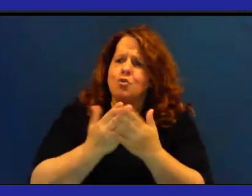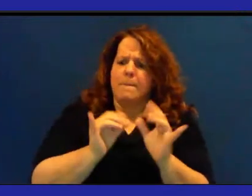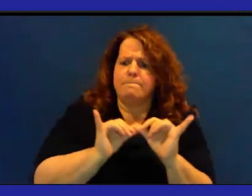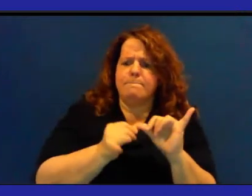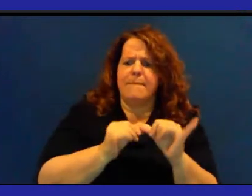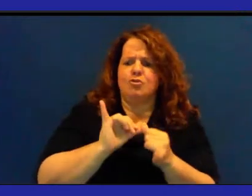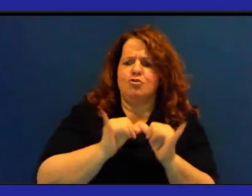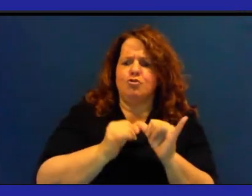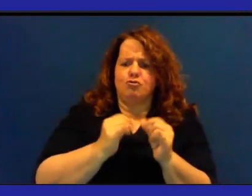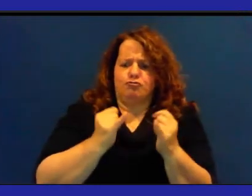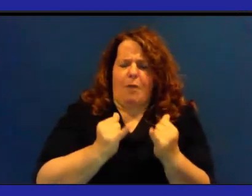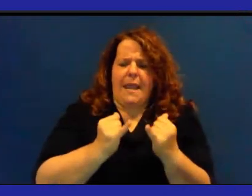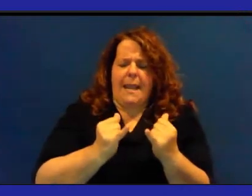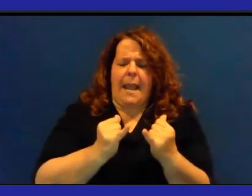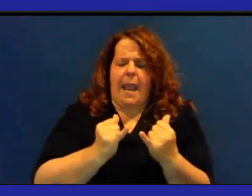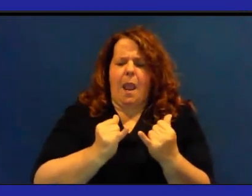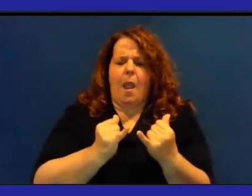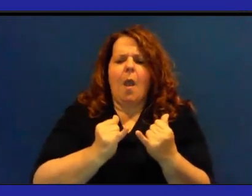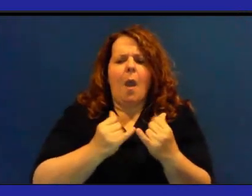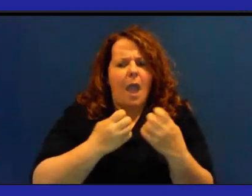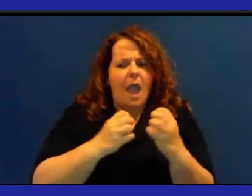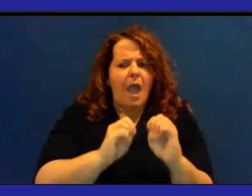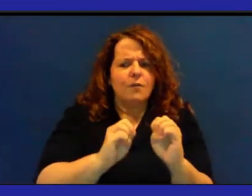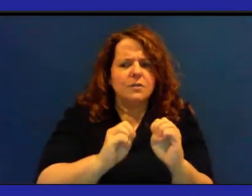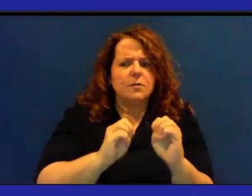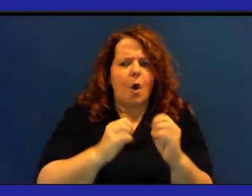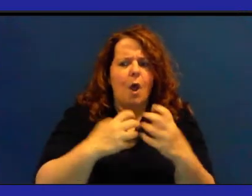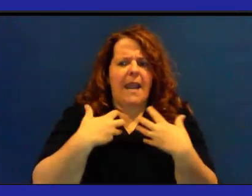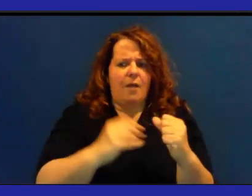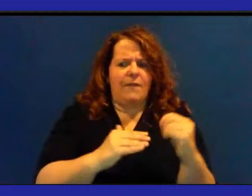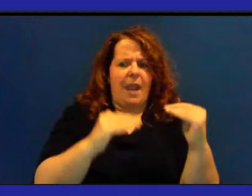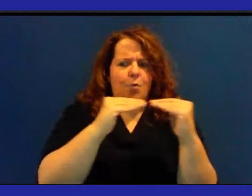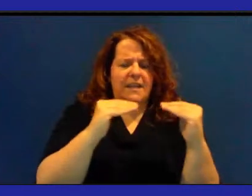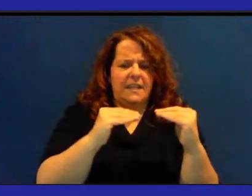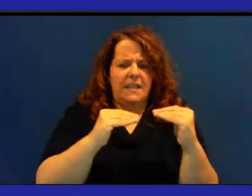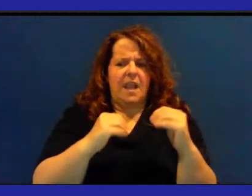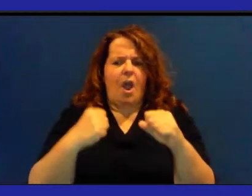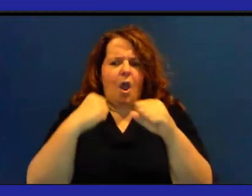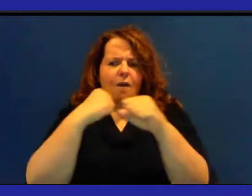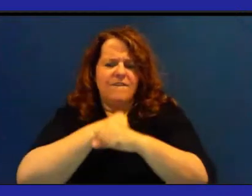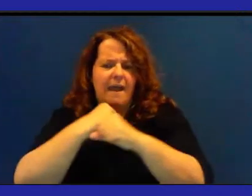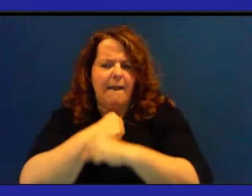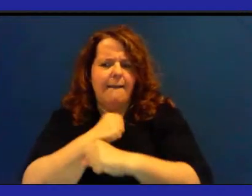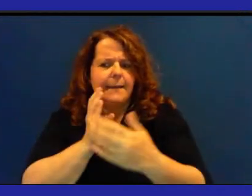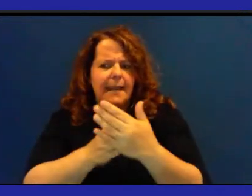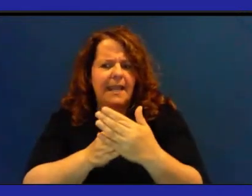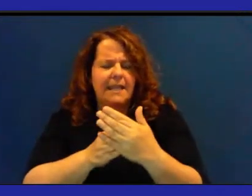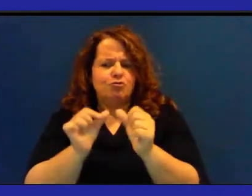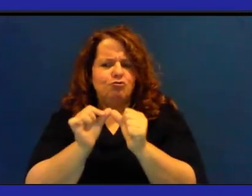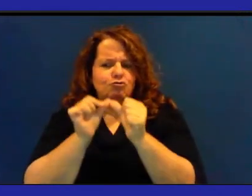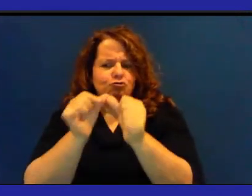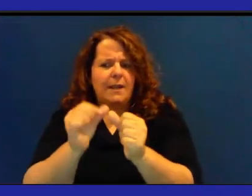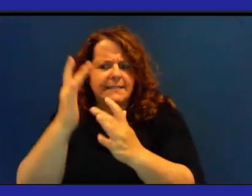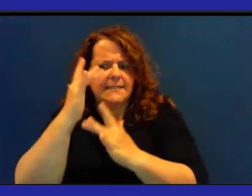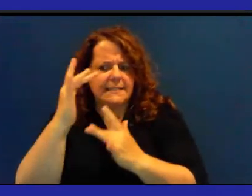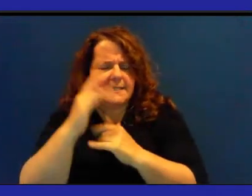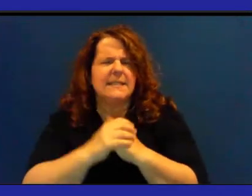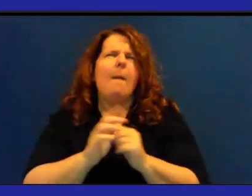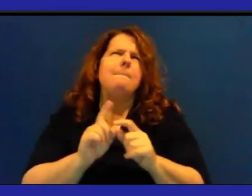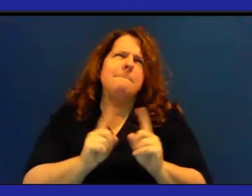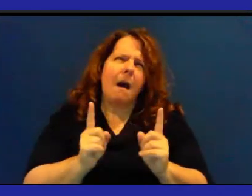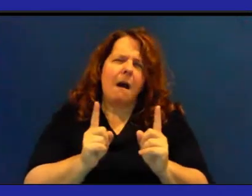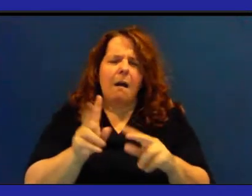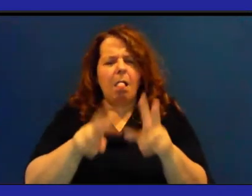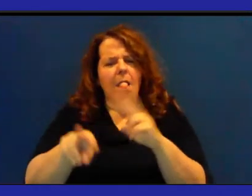of our efforts on health equity, of our fight against chronic diseases, but looking at areas that we could track,